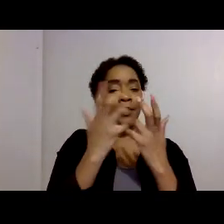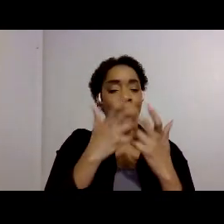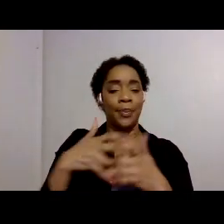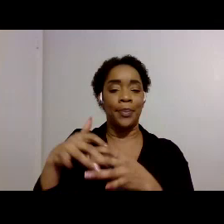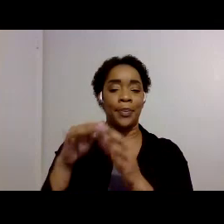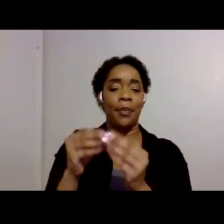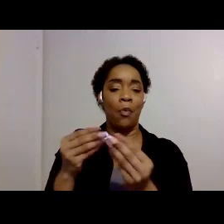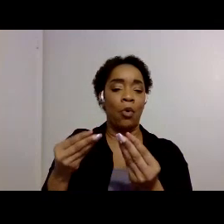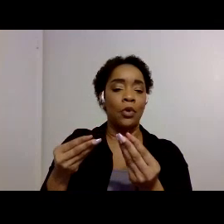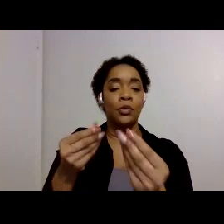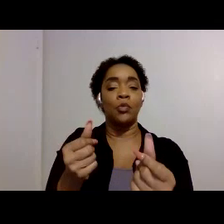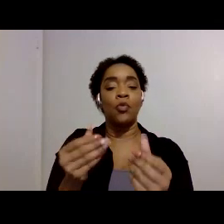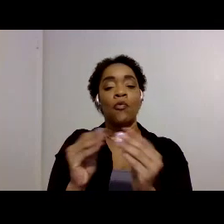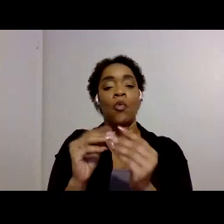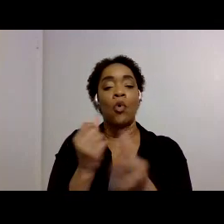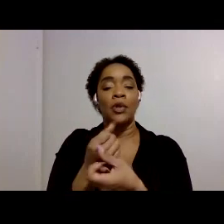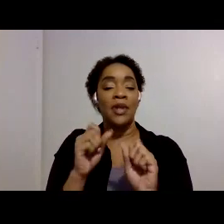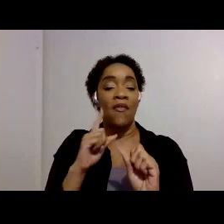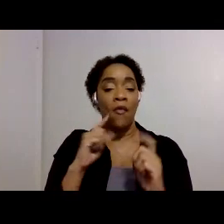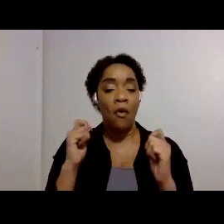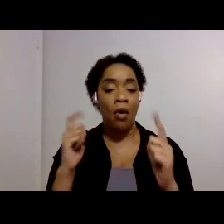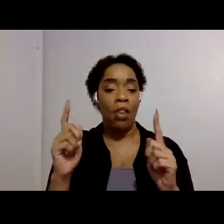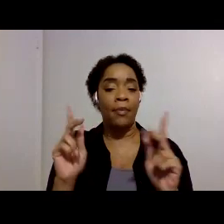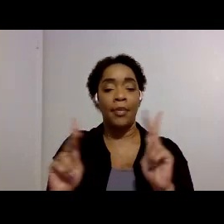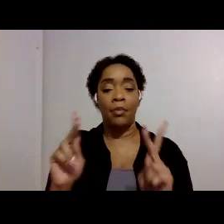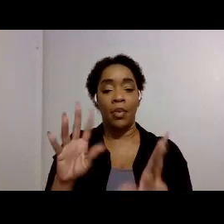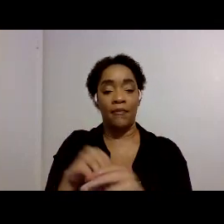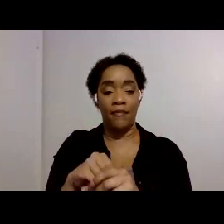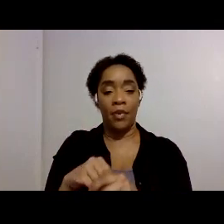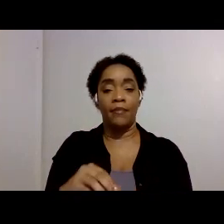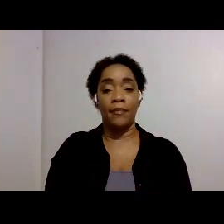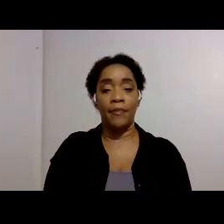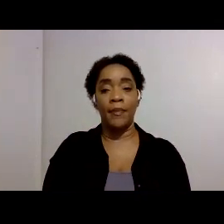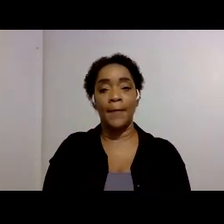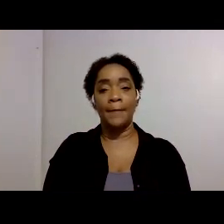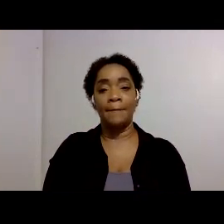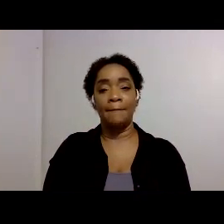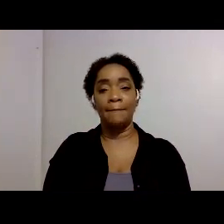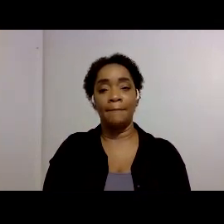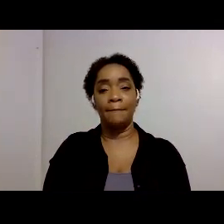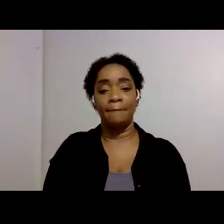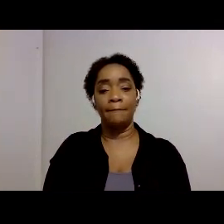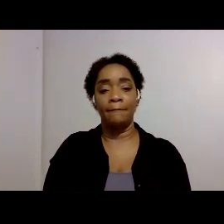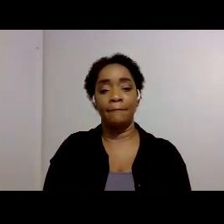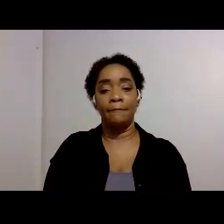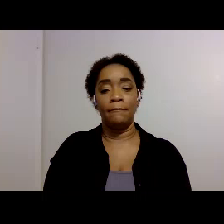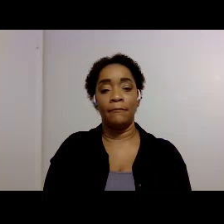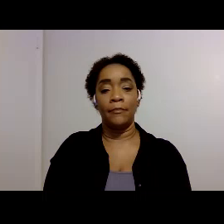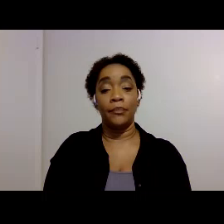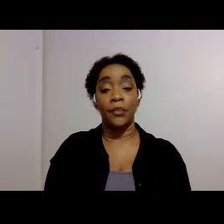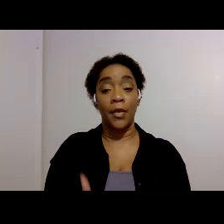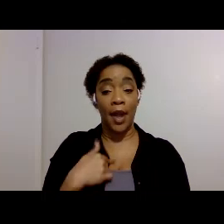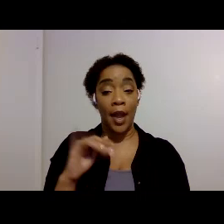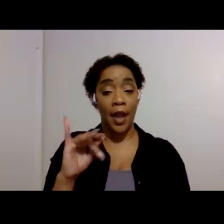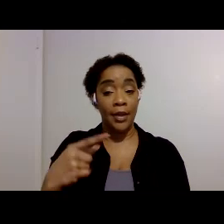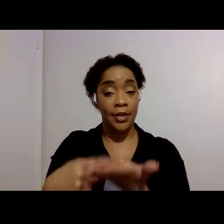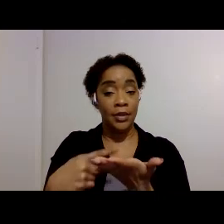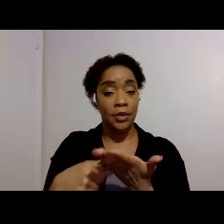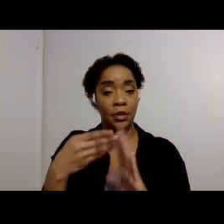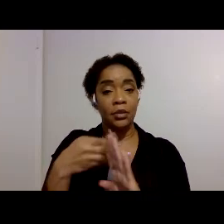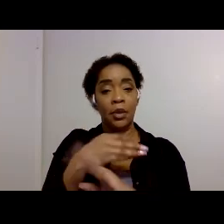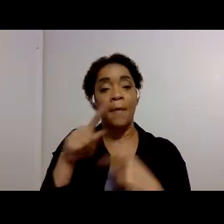safer for all those involved. So I talked earlier about different fire protection